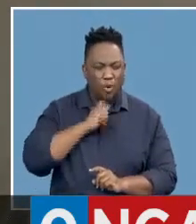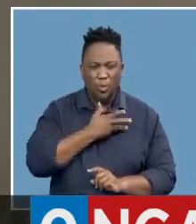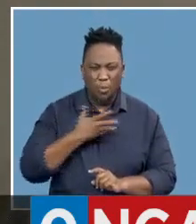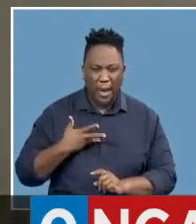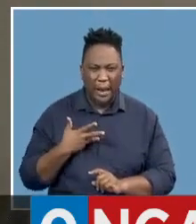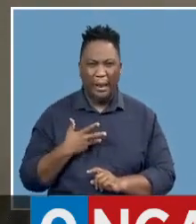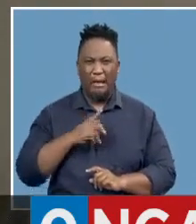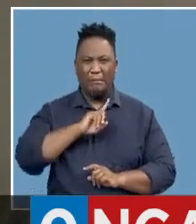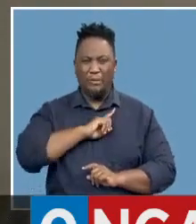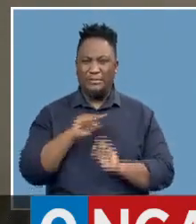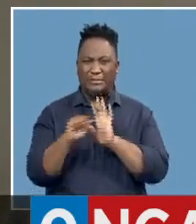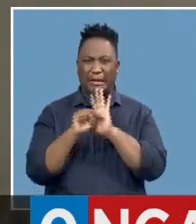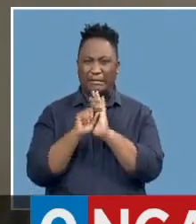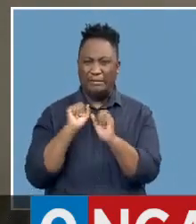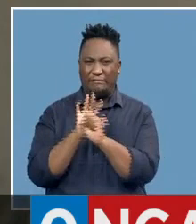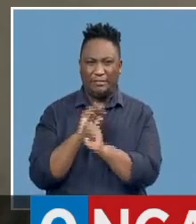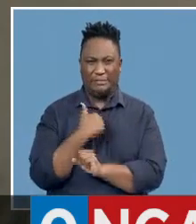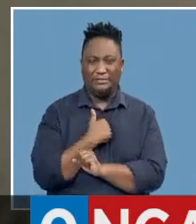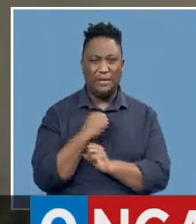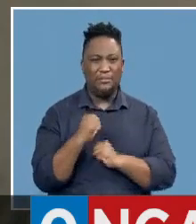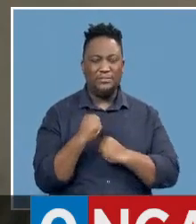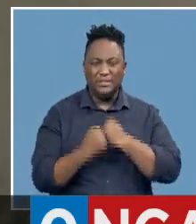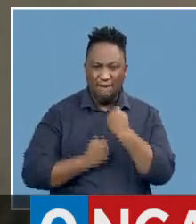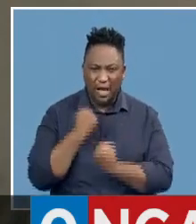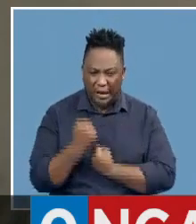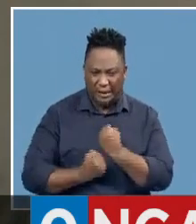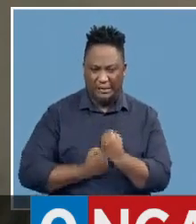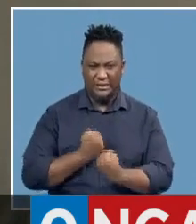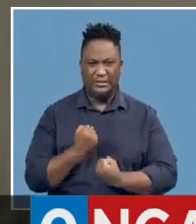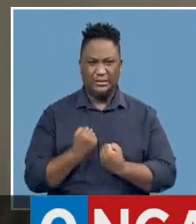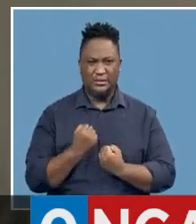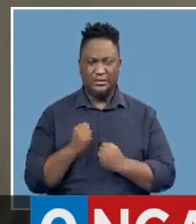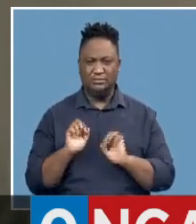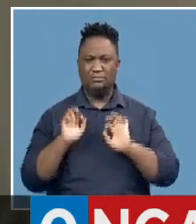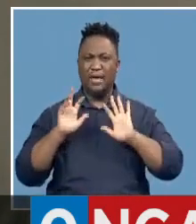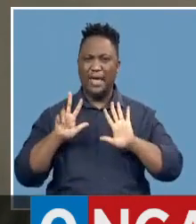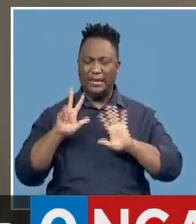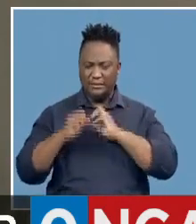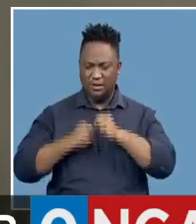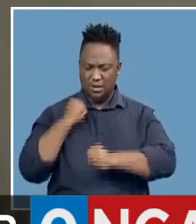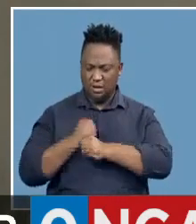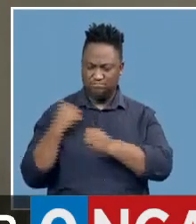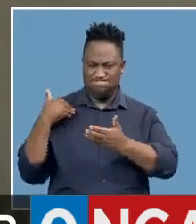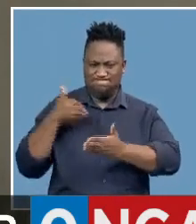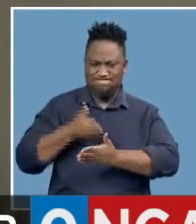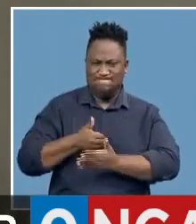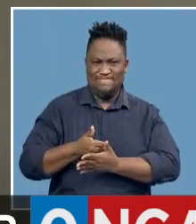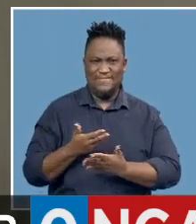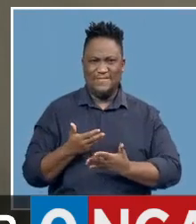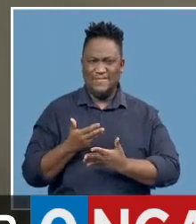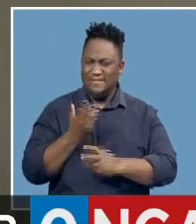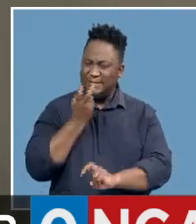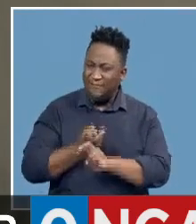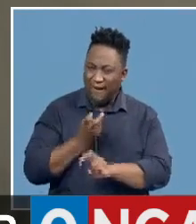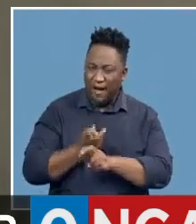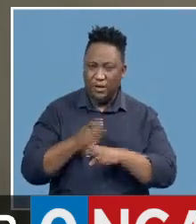I am really suffering so much. I feel like for the past 8 years, I've been surviving. I don't